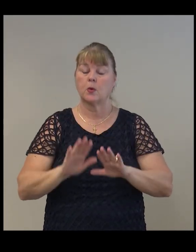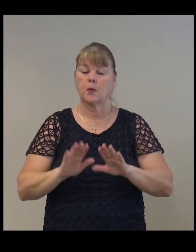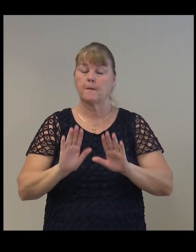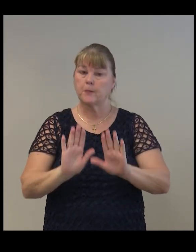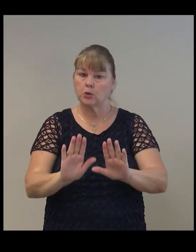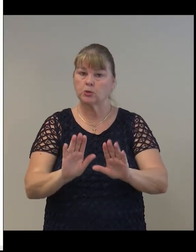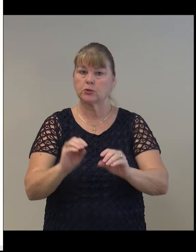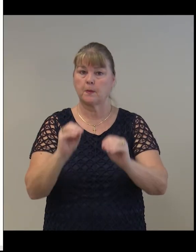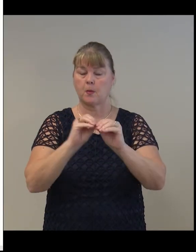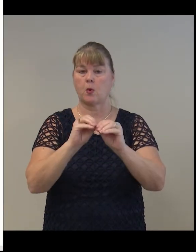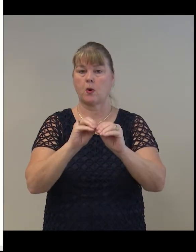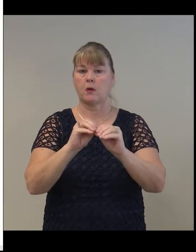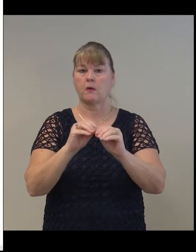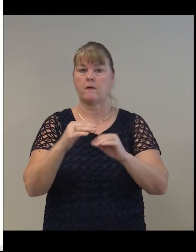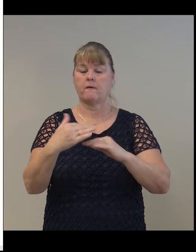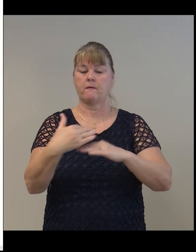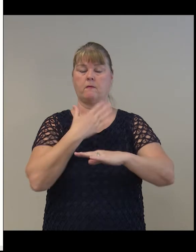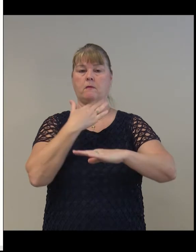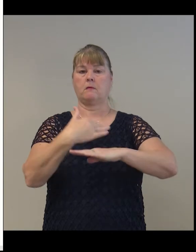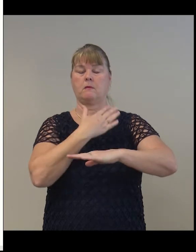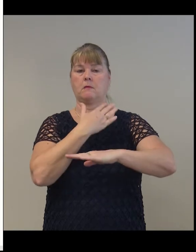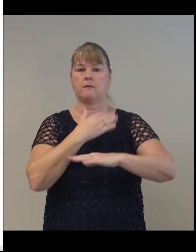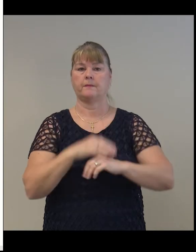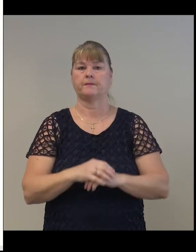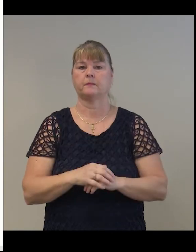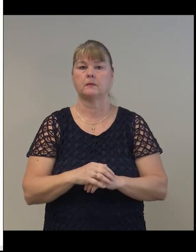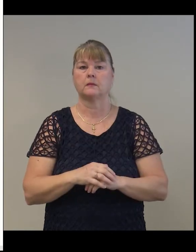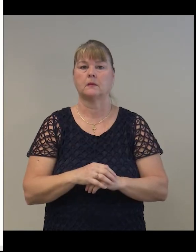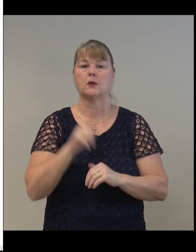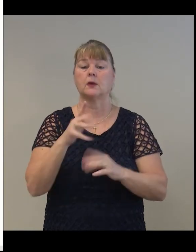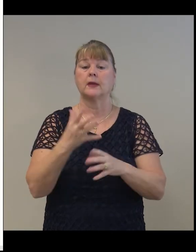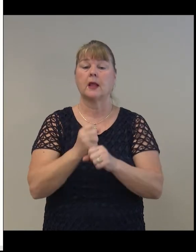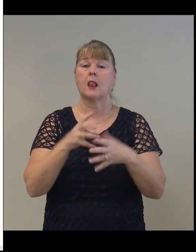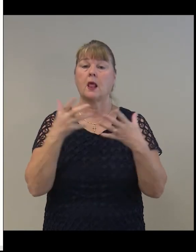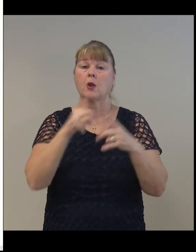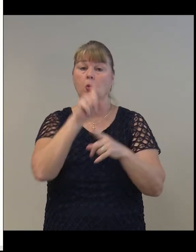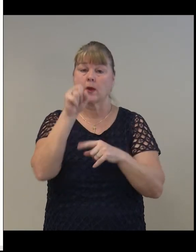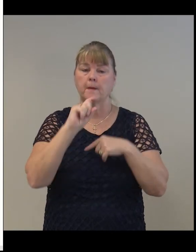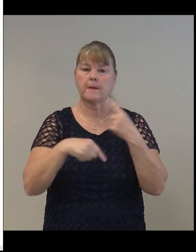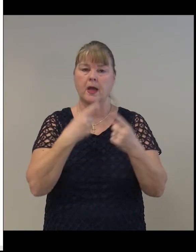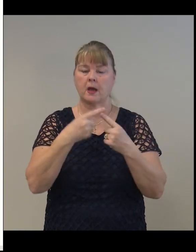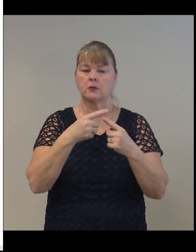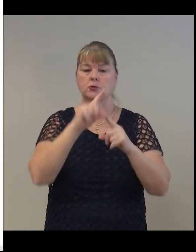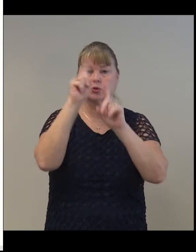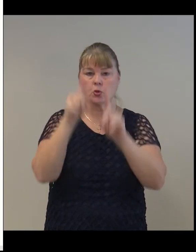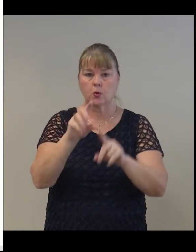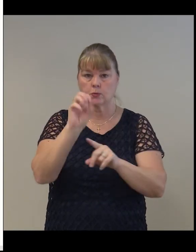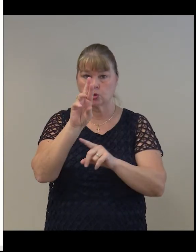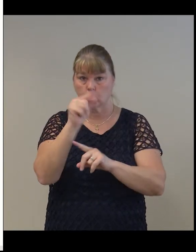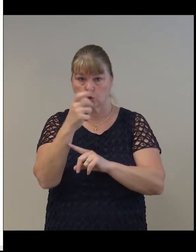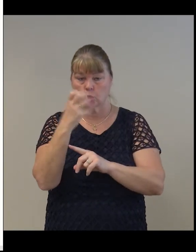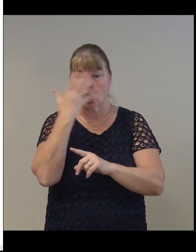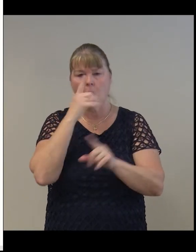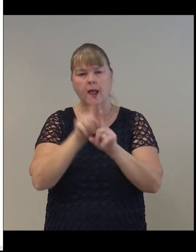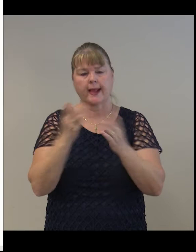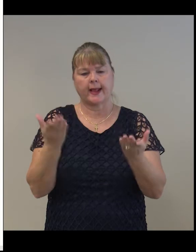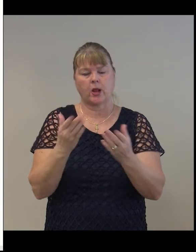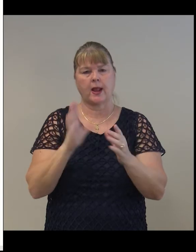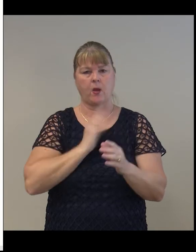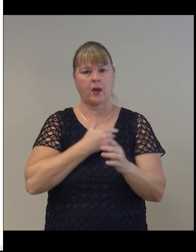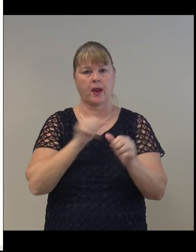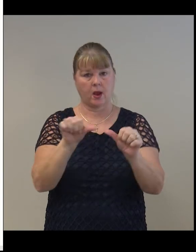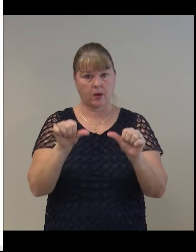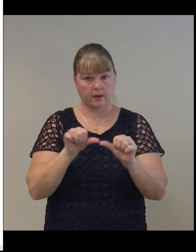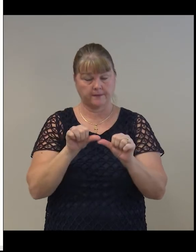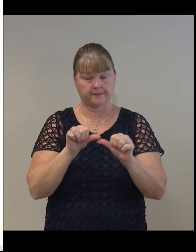progress it forward. So we get a lot of questions about what storm surge would look like here in Chatham County. I want to give you